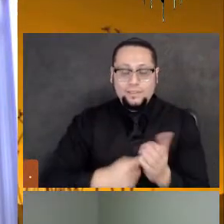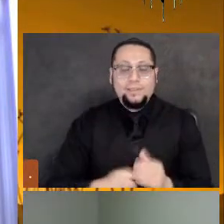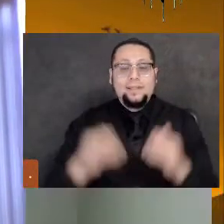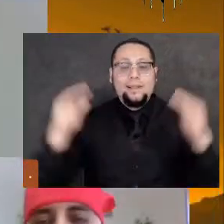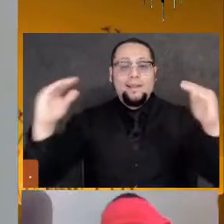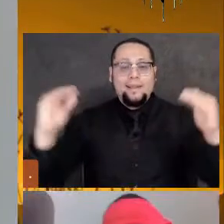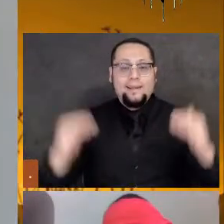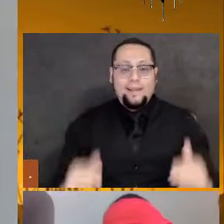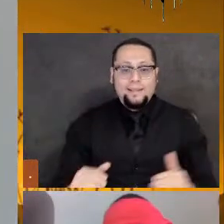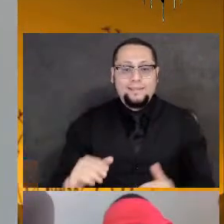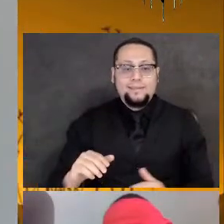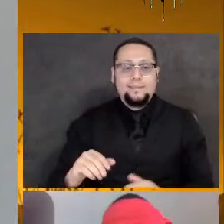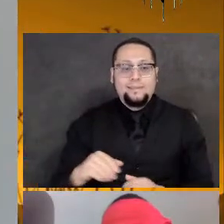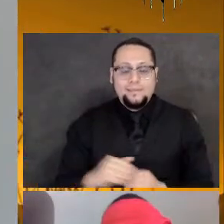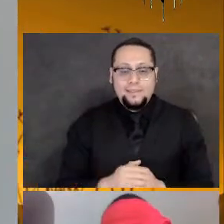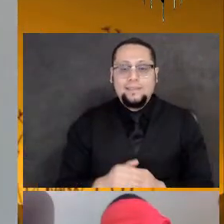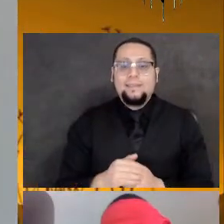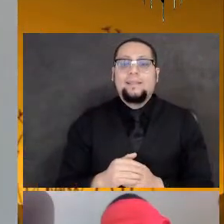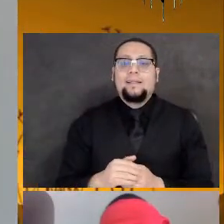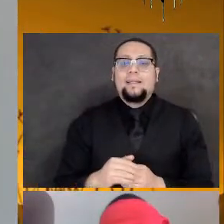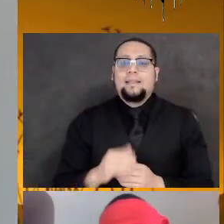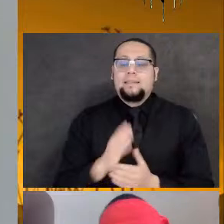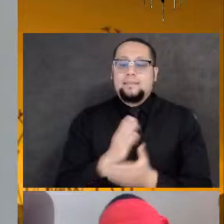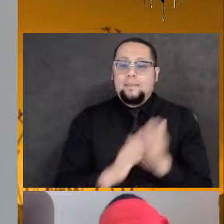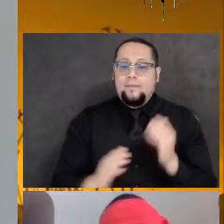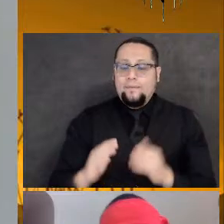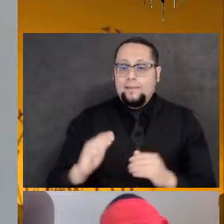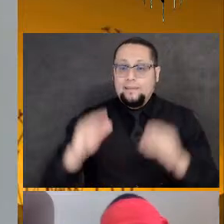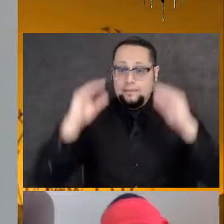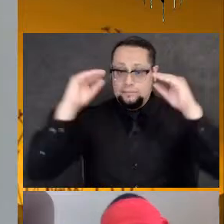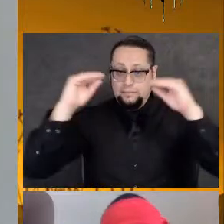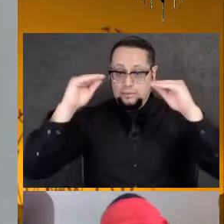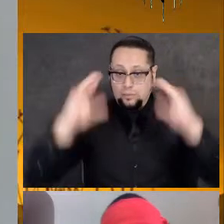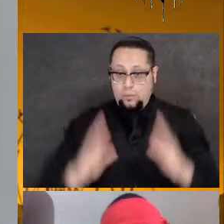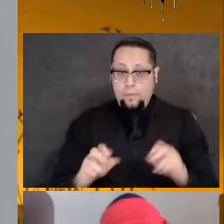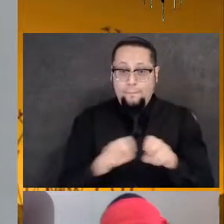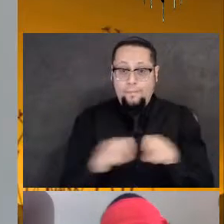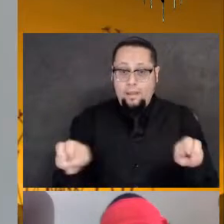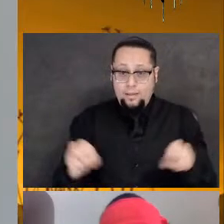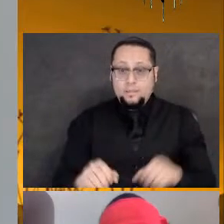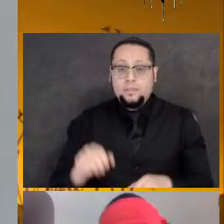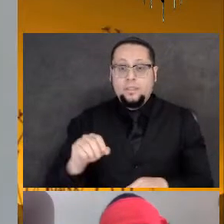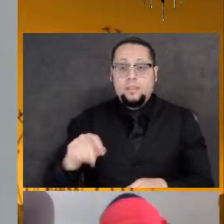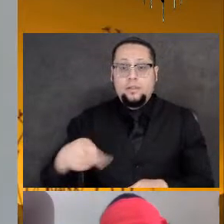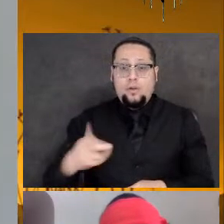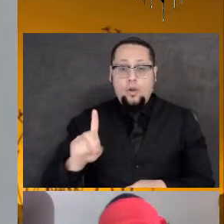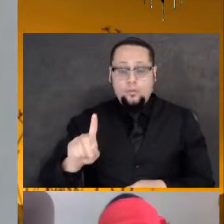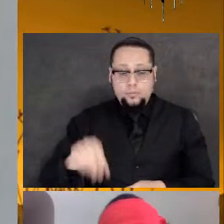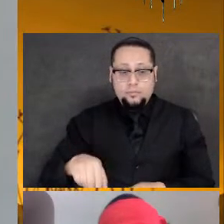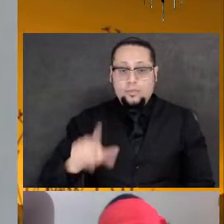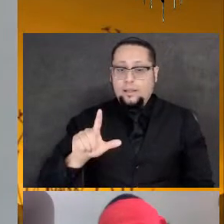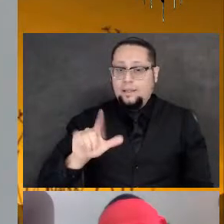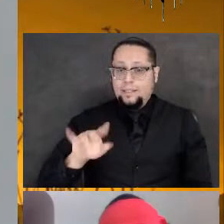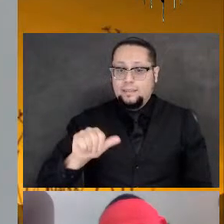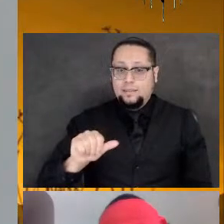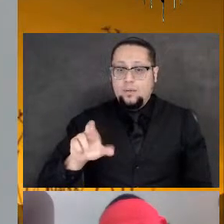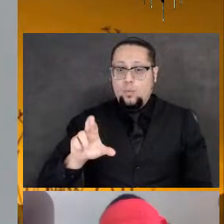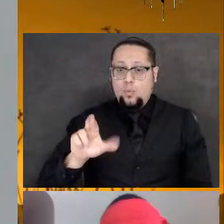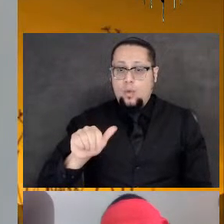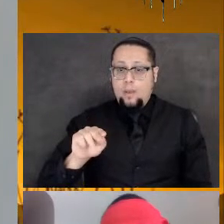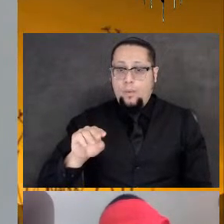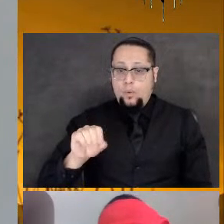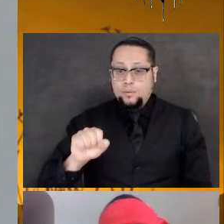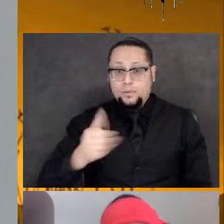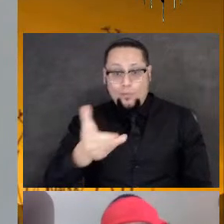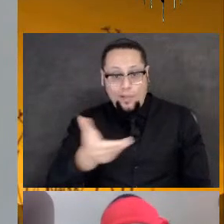Next up, we have some of our scholar panelists on with us. Dr. Lisa Ramos, welcome. Thank you